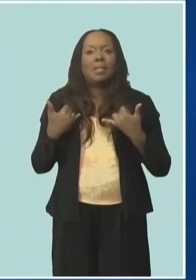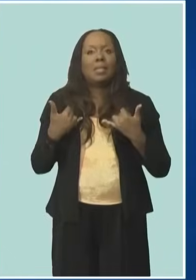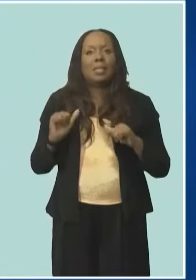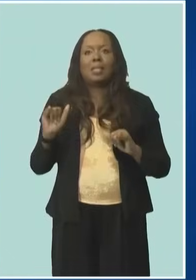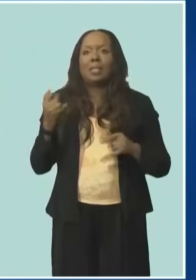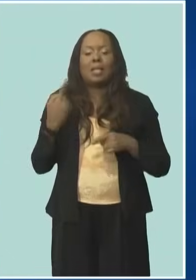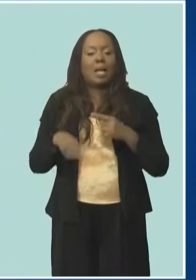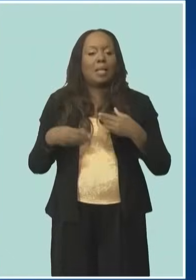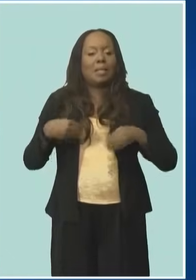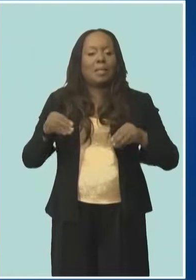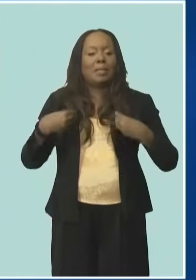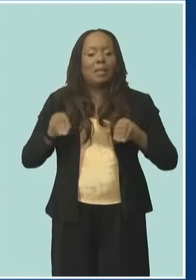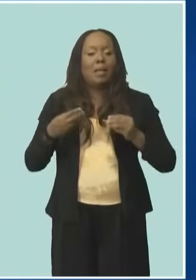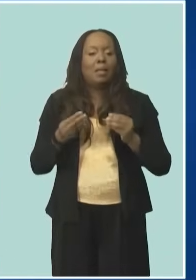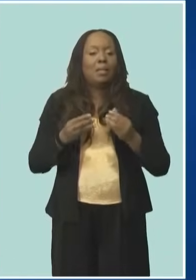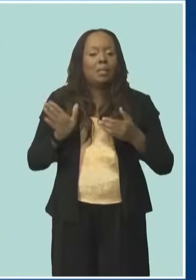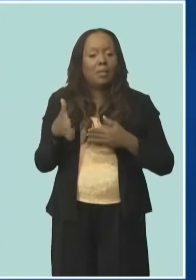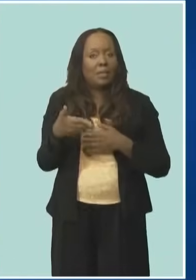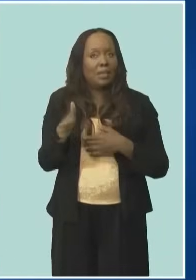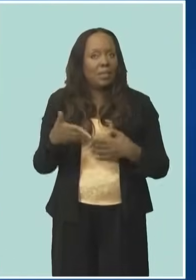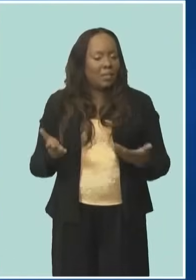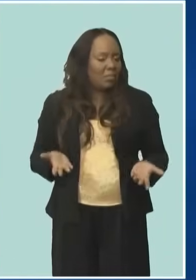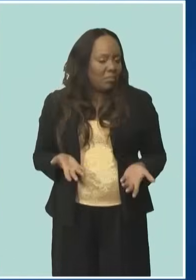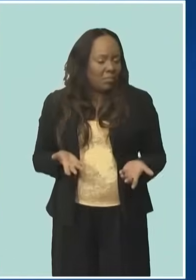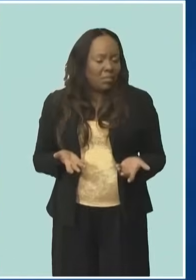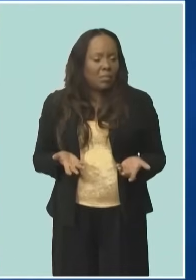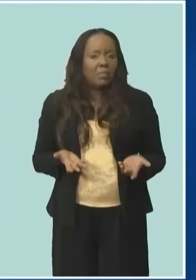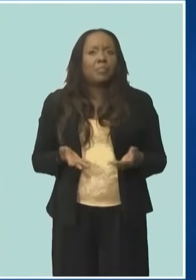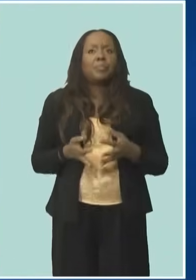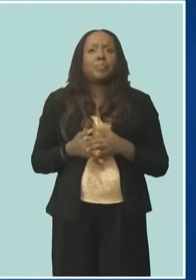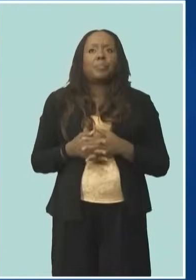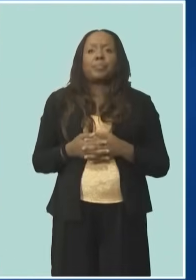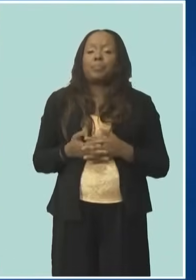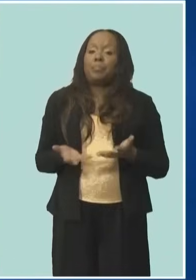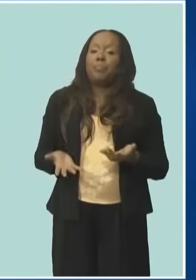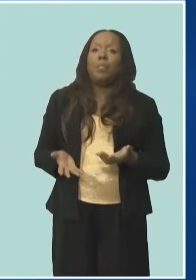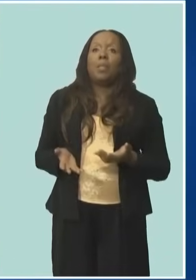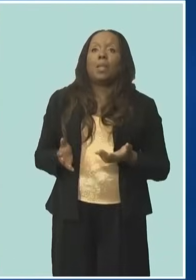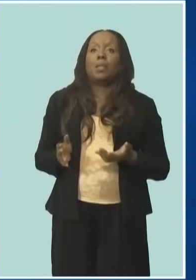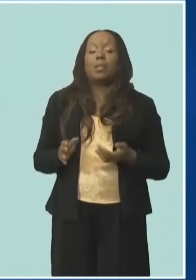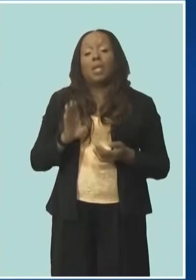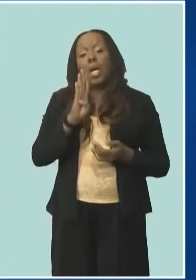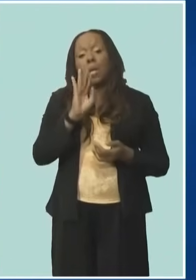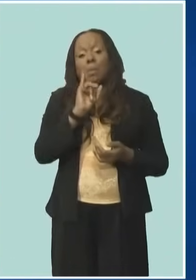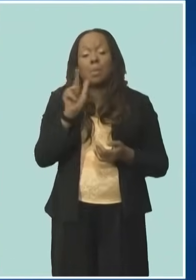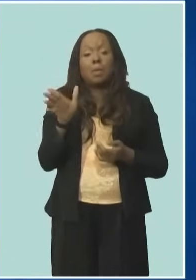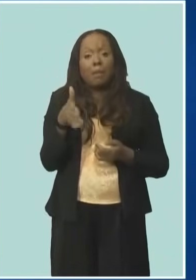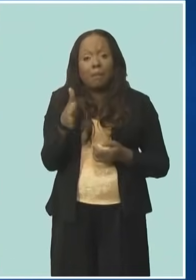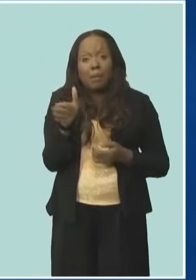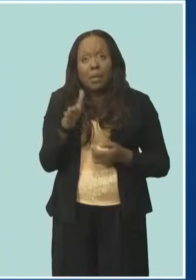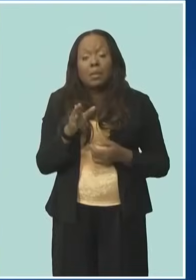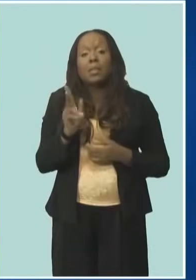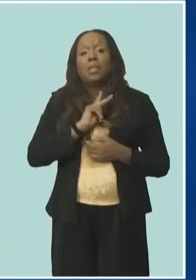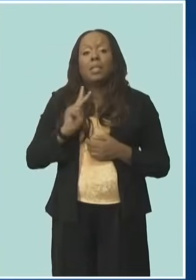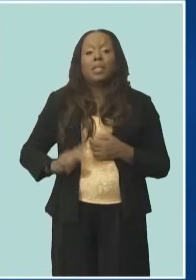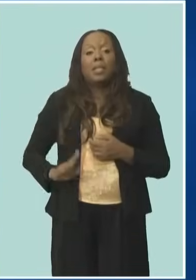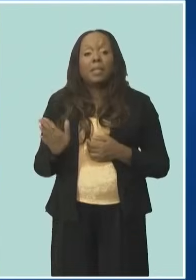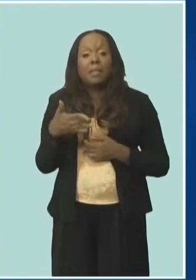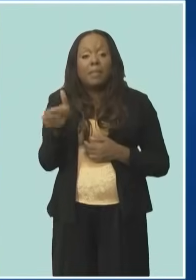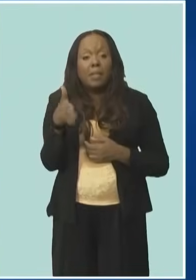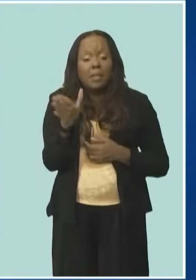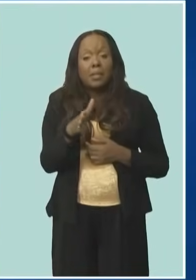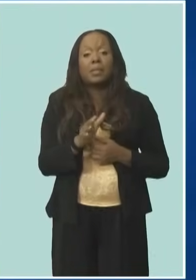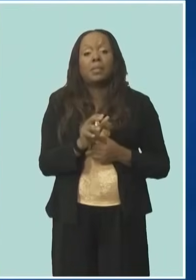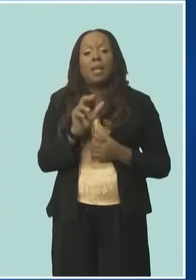Yet still, the hawkers can't get the fish sold. That's the basic. Billfish, you got kingfish, you got